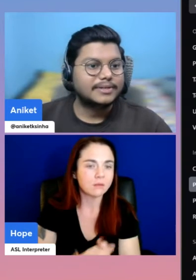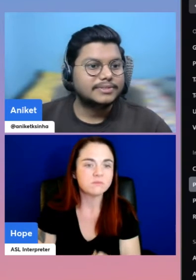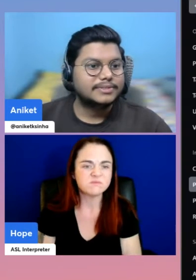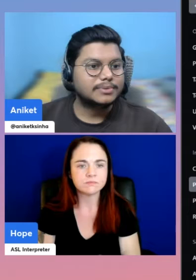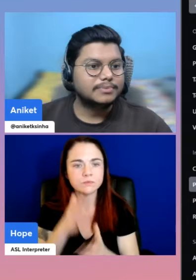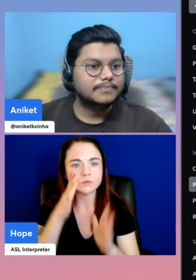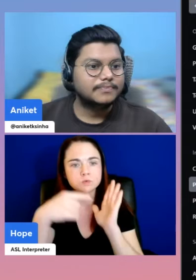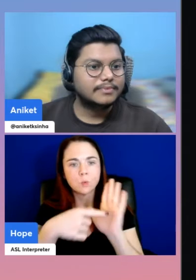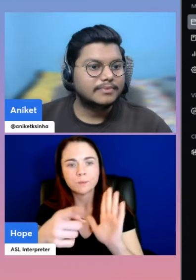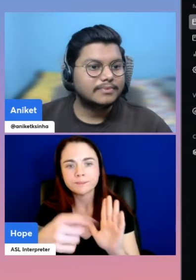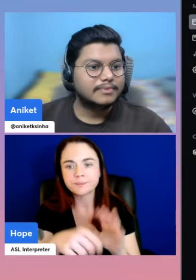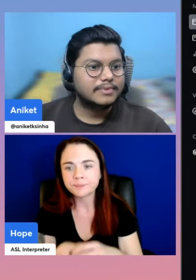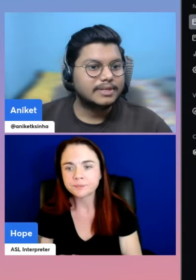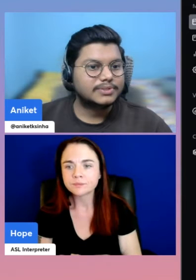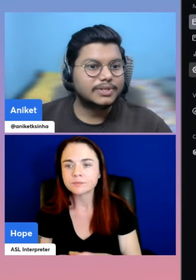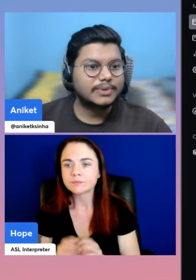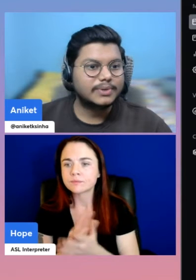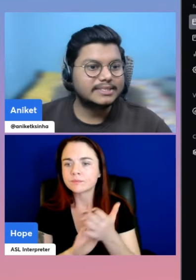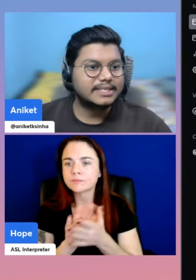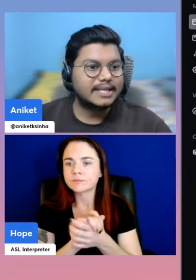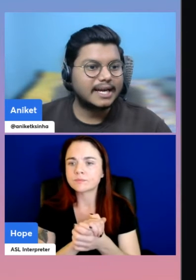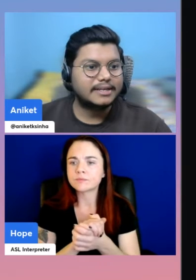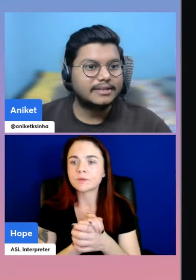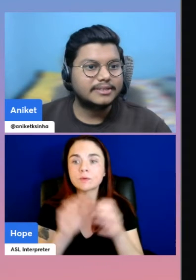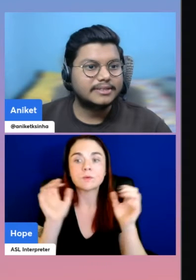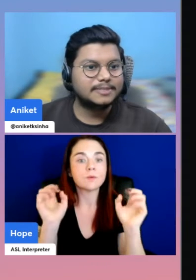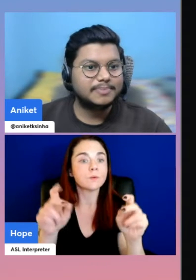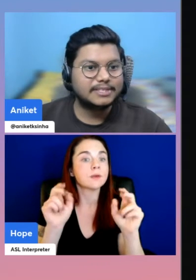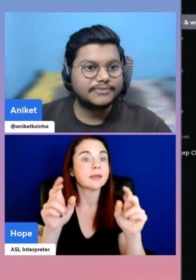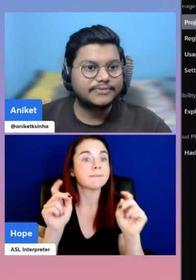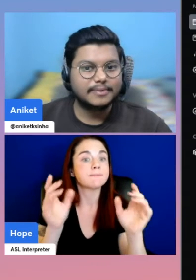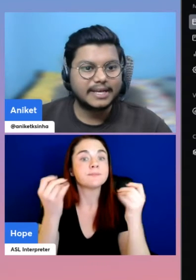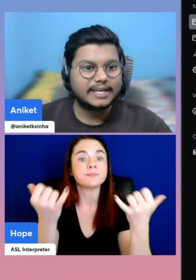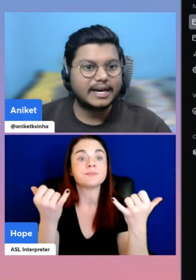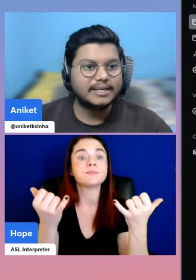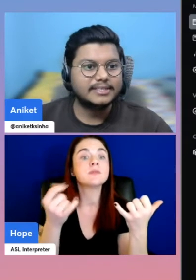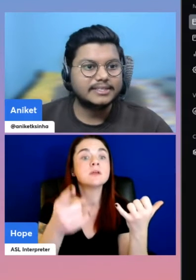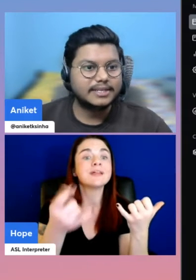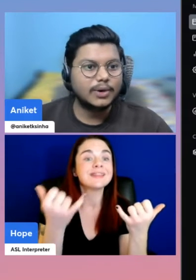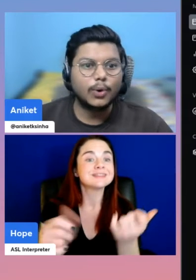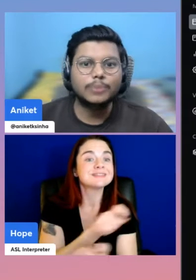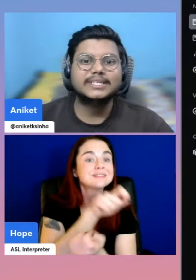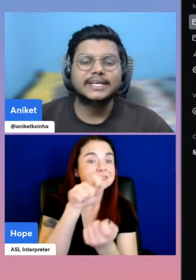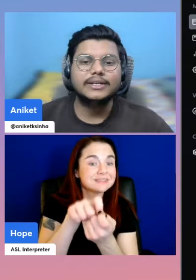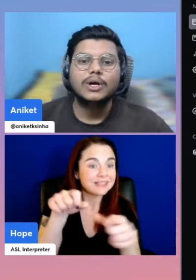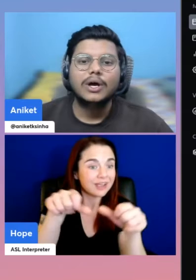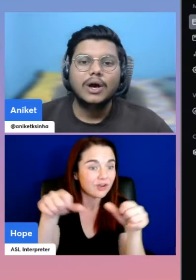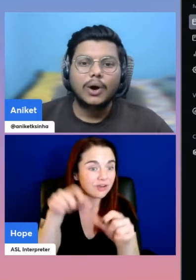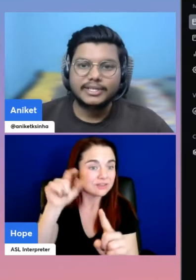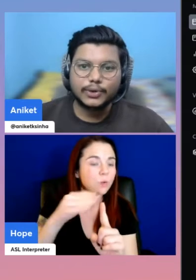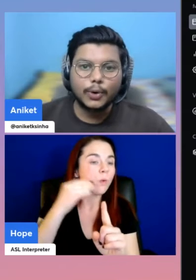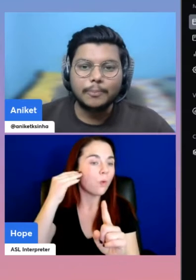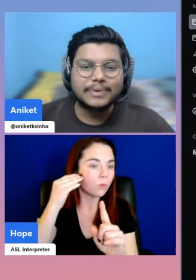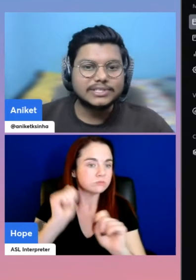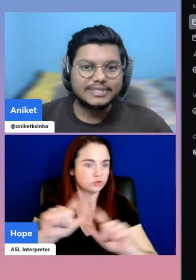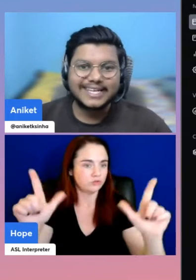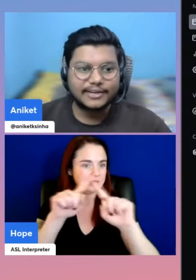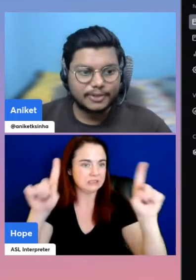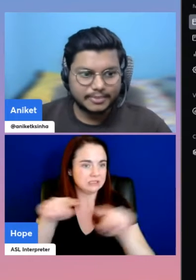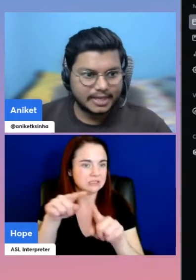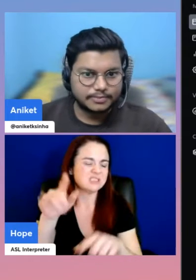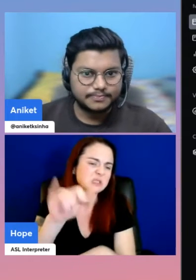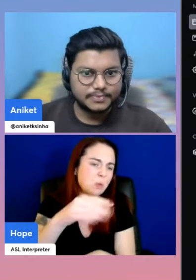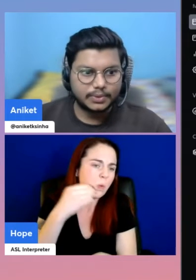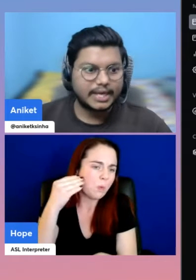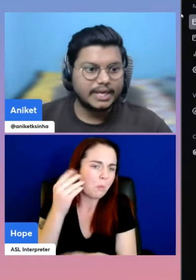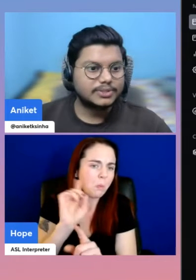Okay. So you can see that this specific area is the home screen or the home page of the